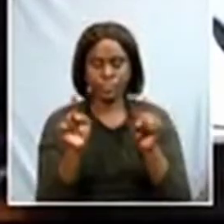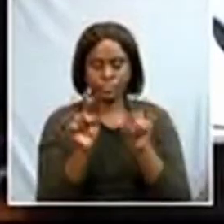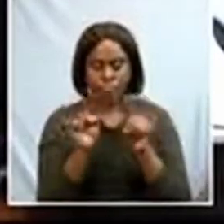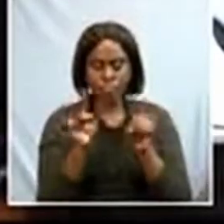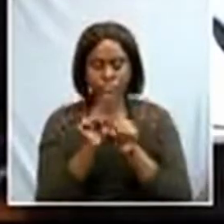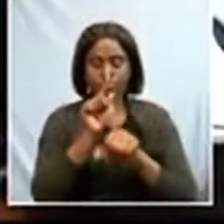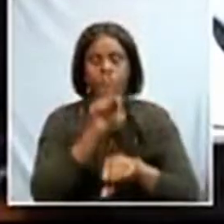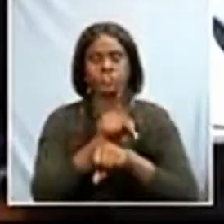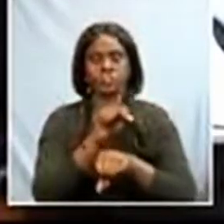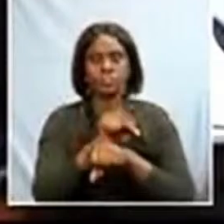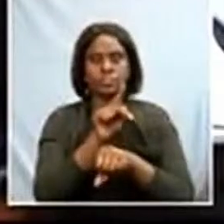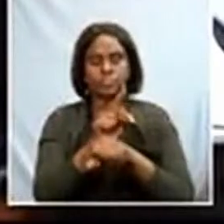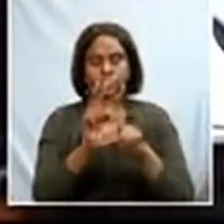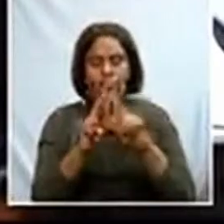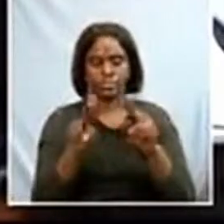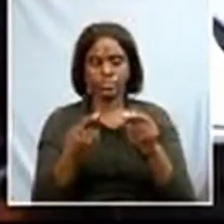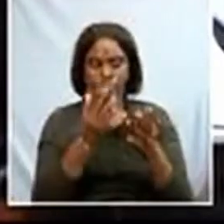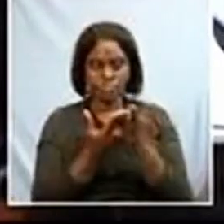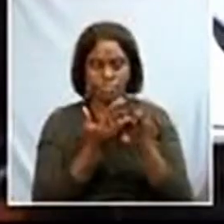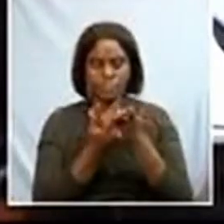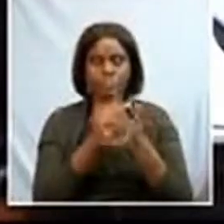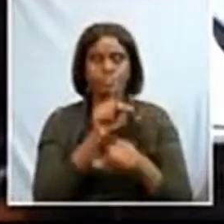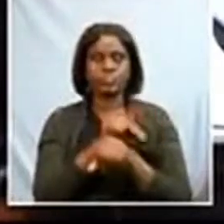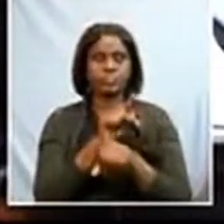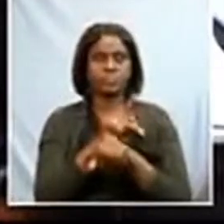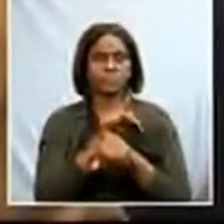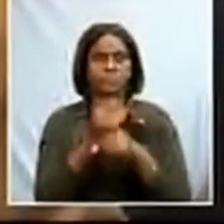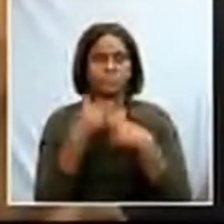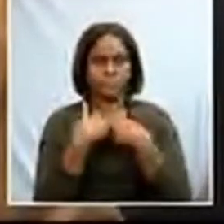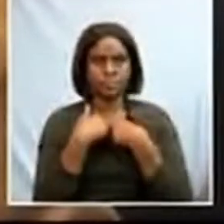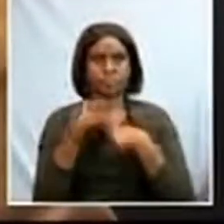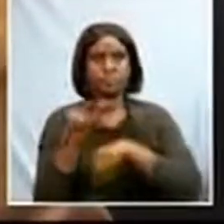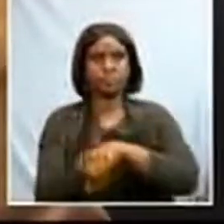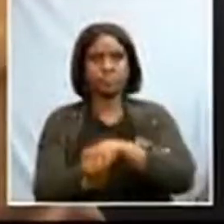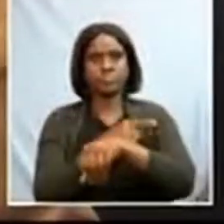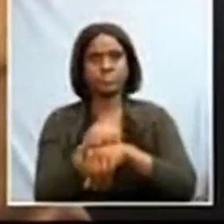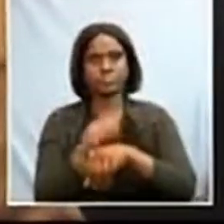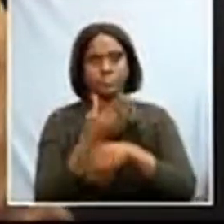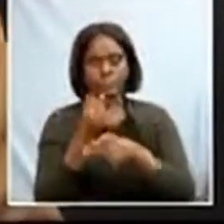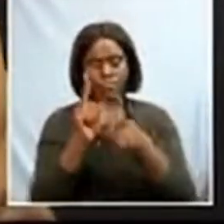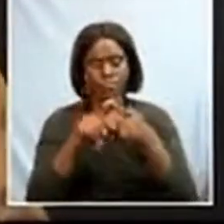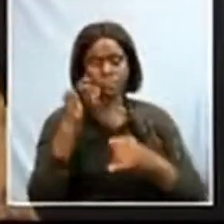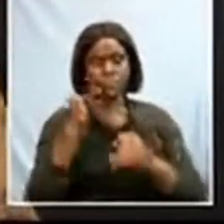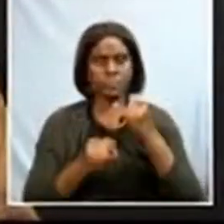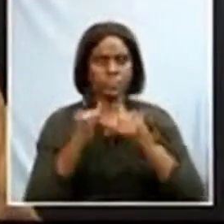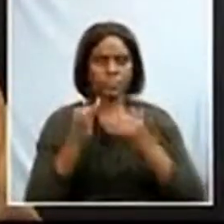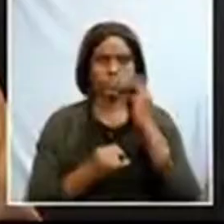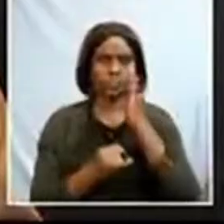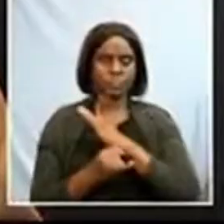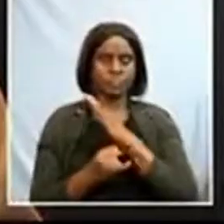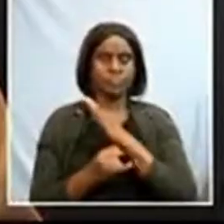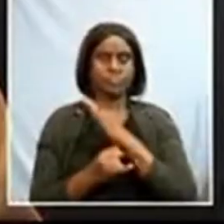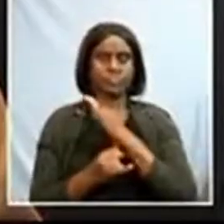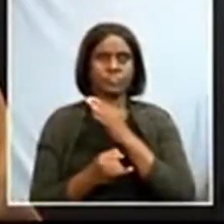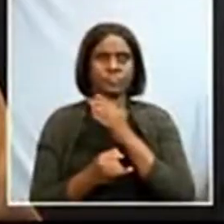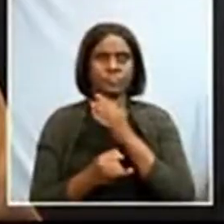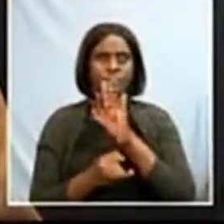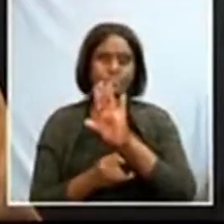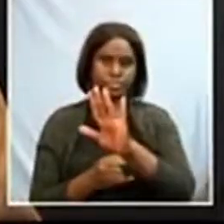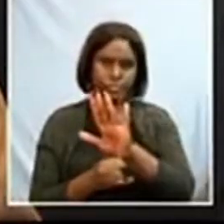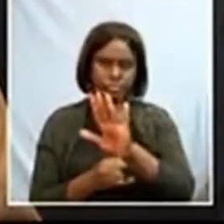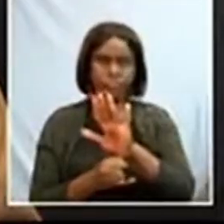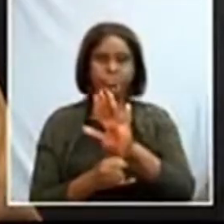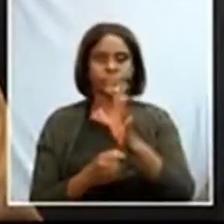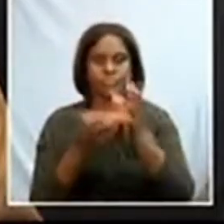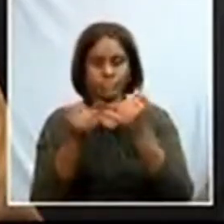project. Chair, this project has taken long to finish. Just there. Now